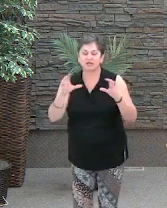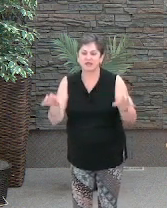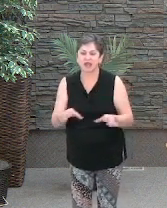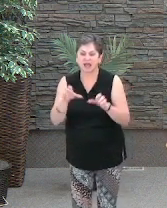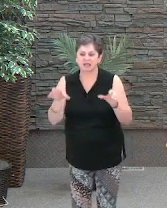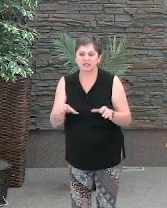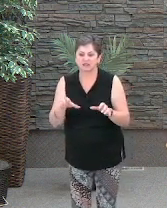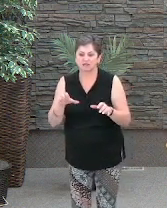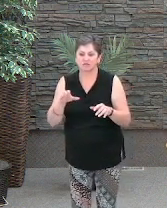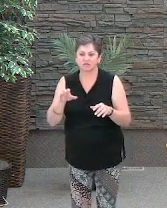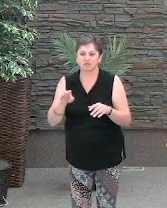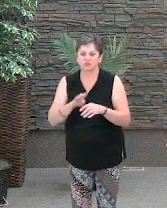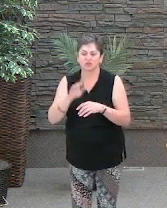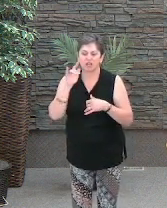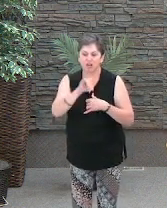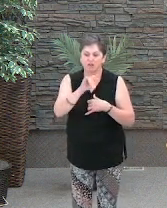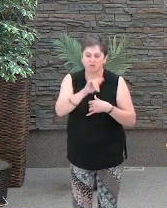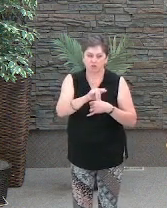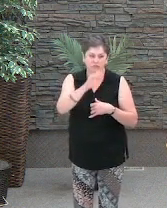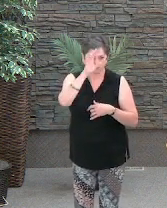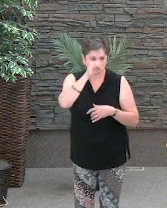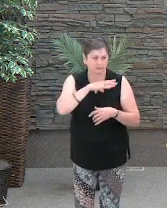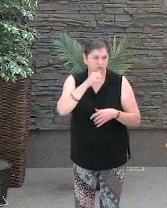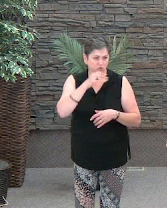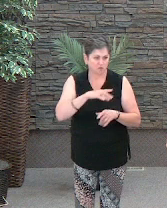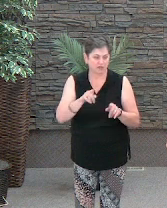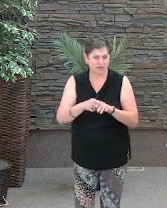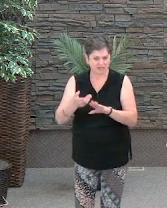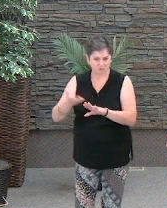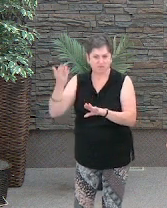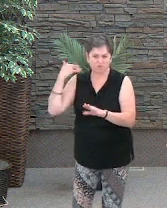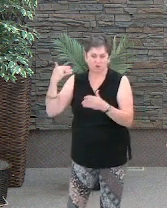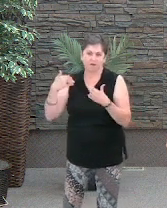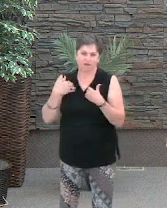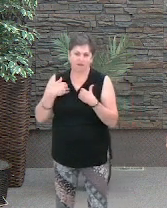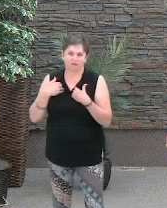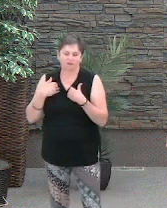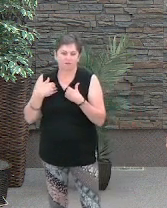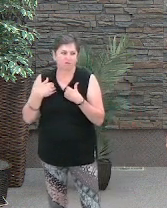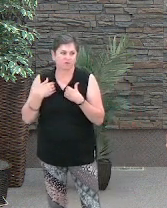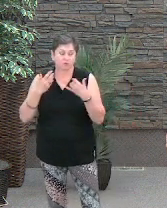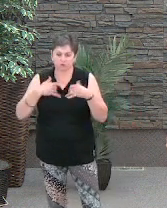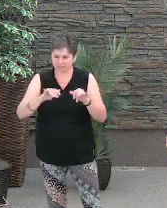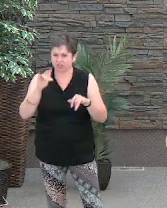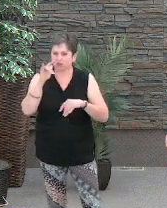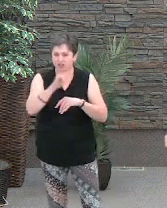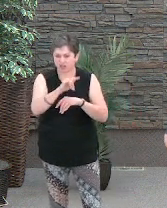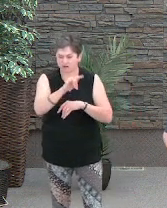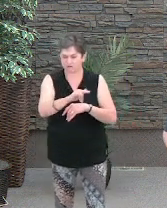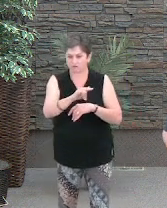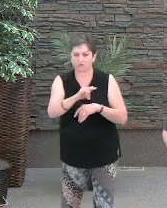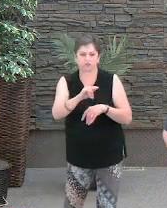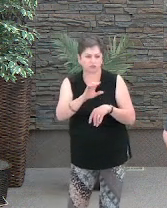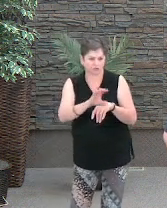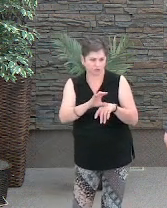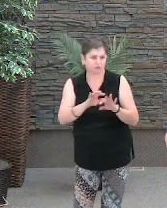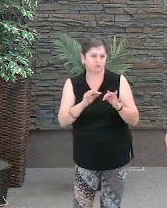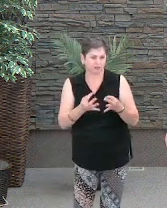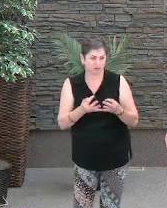duty Air Force airmen and airwomen as we once did. We're still an Air Force colonel. I have no doubt about